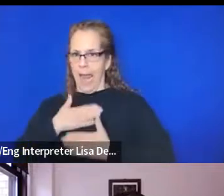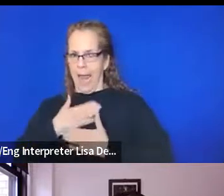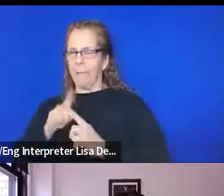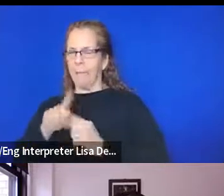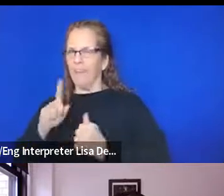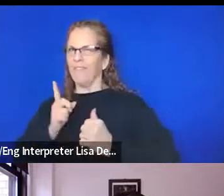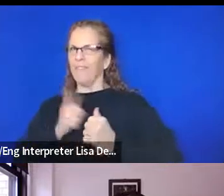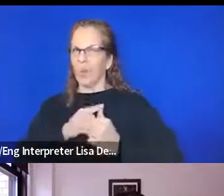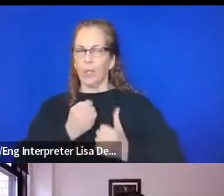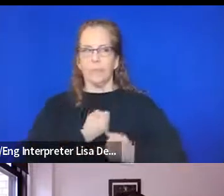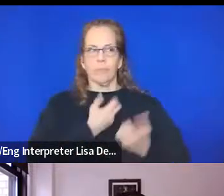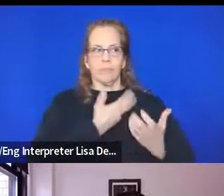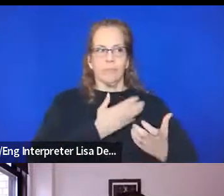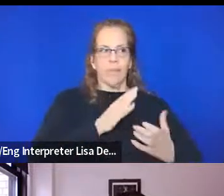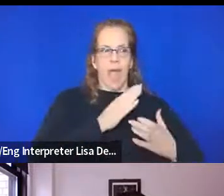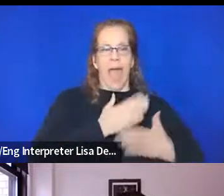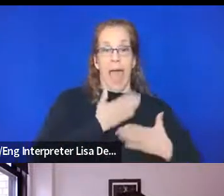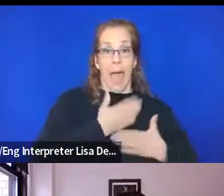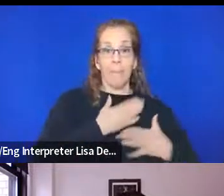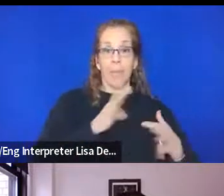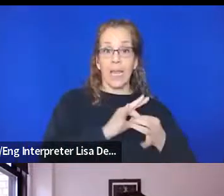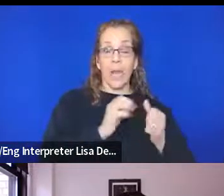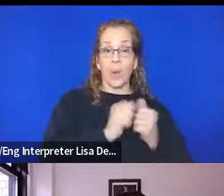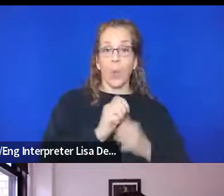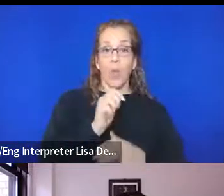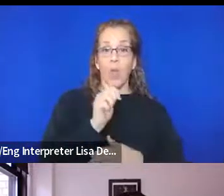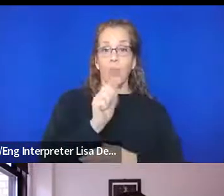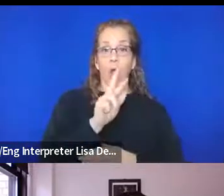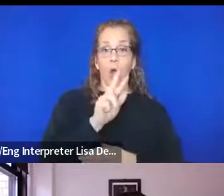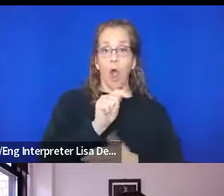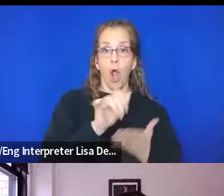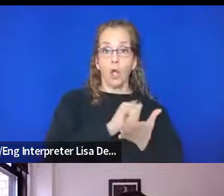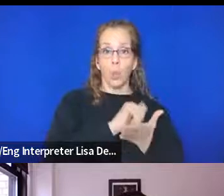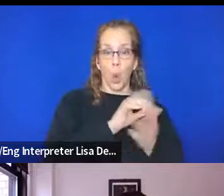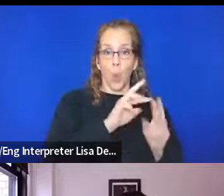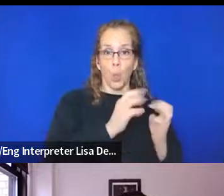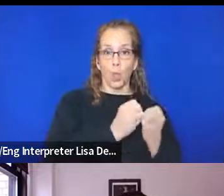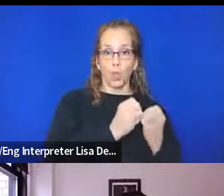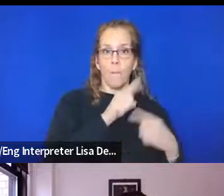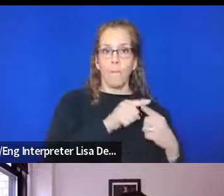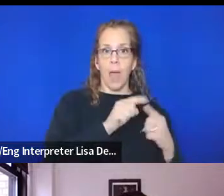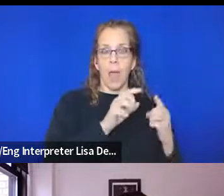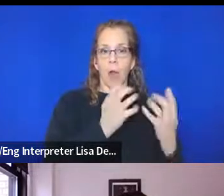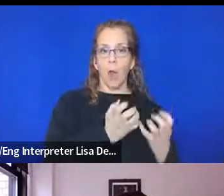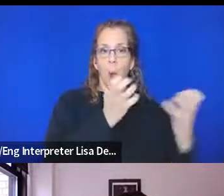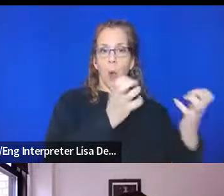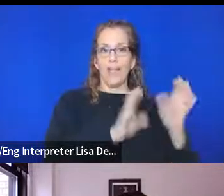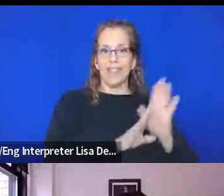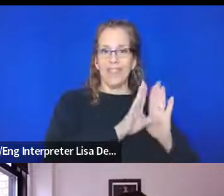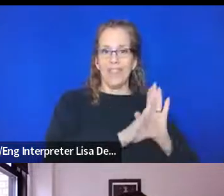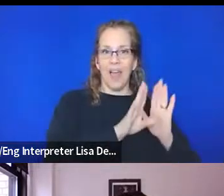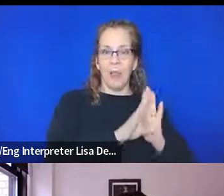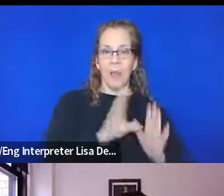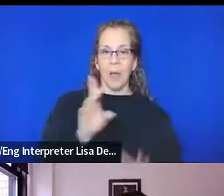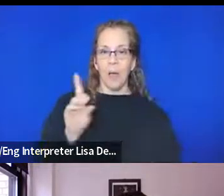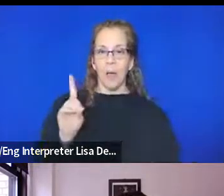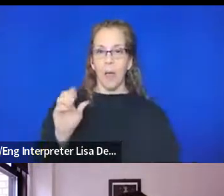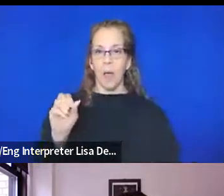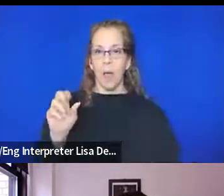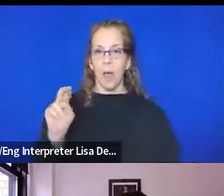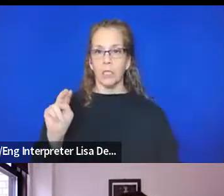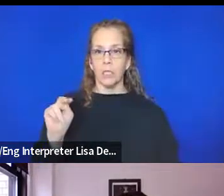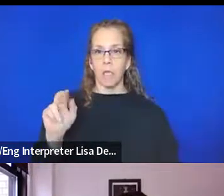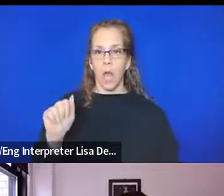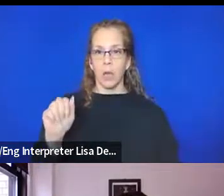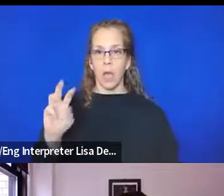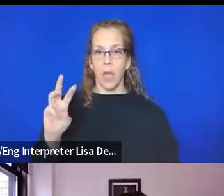about that's a result of an Art New York workshop that I took a few weeks ago about audience development that Donna Walker Kuhn